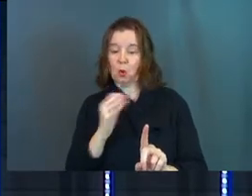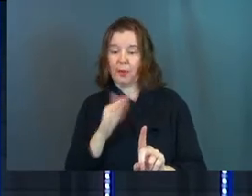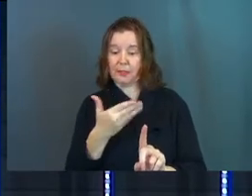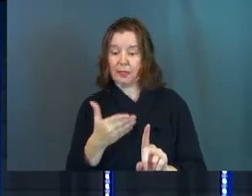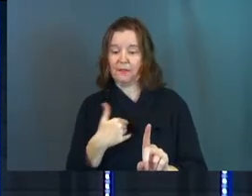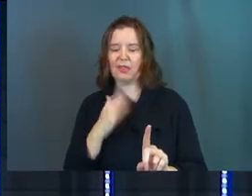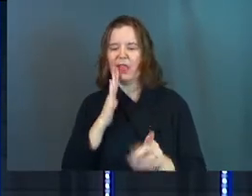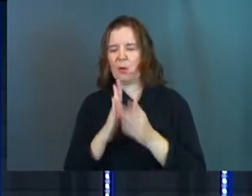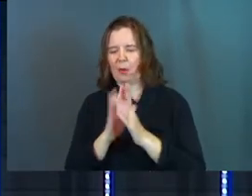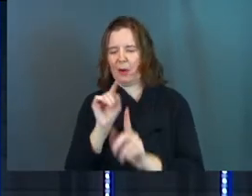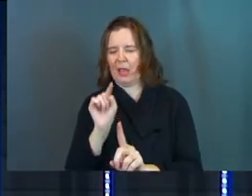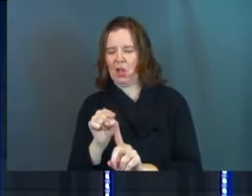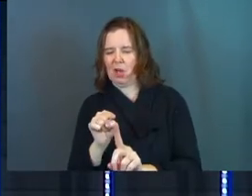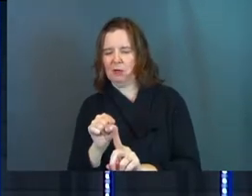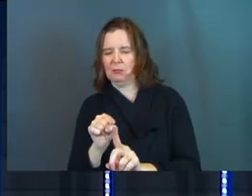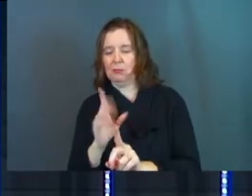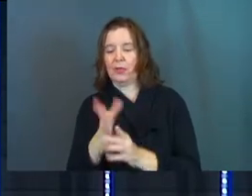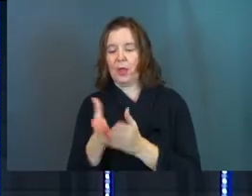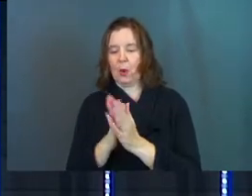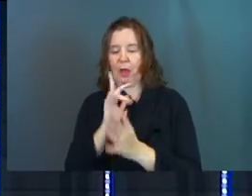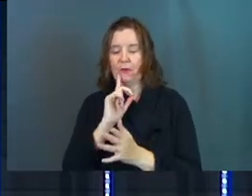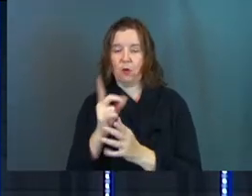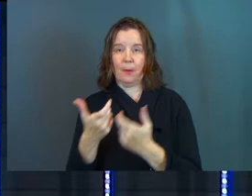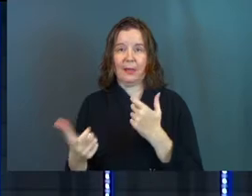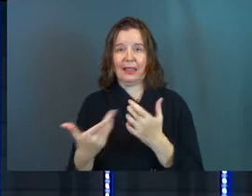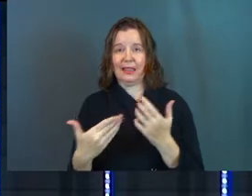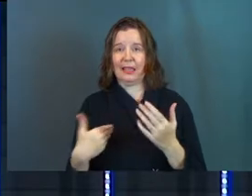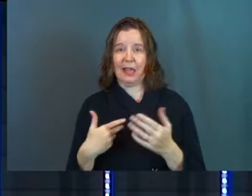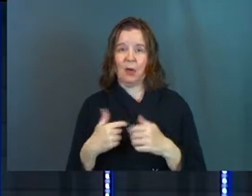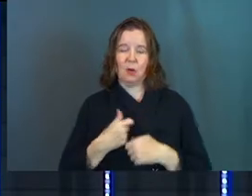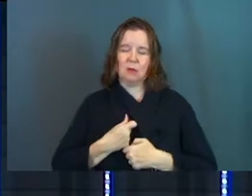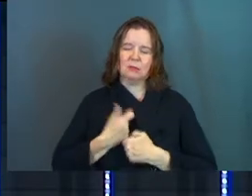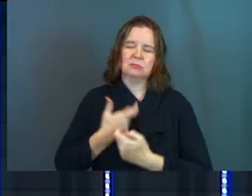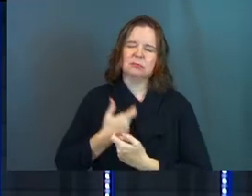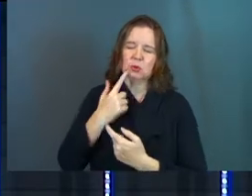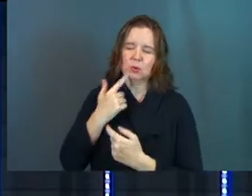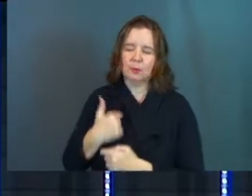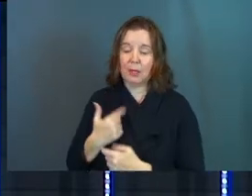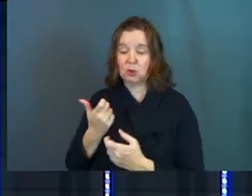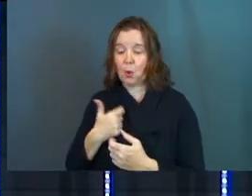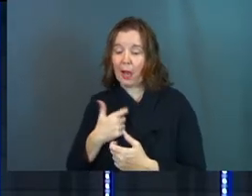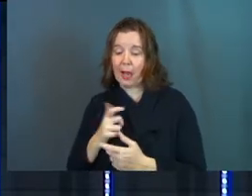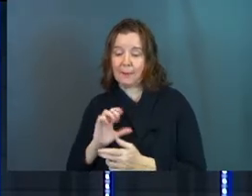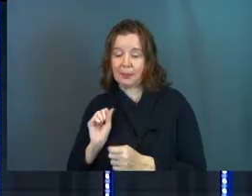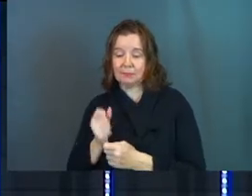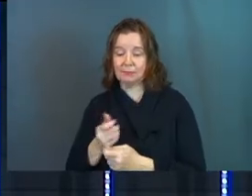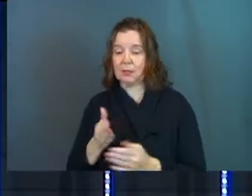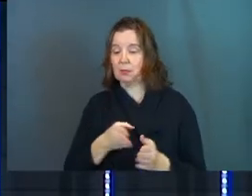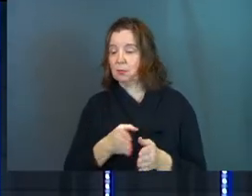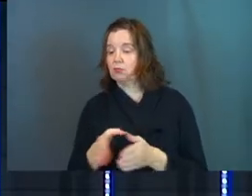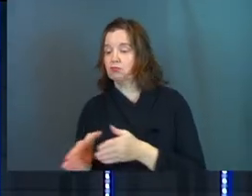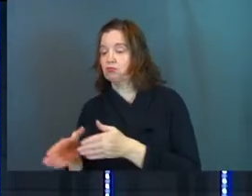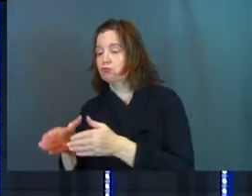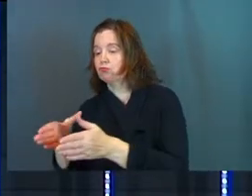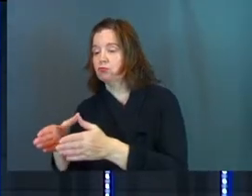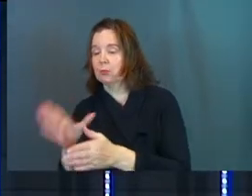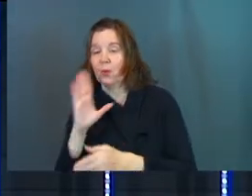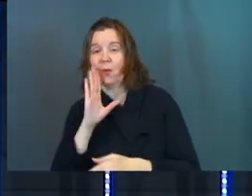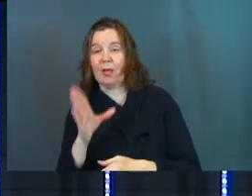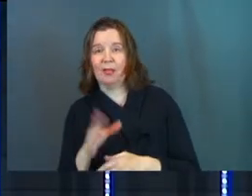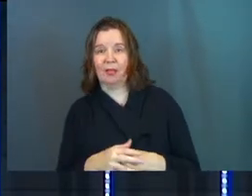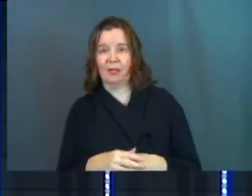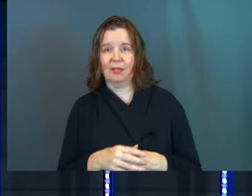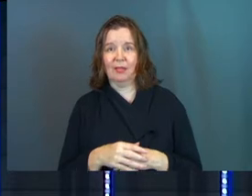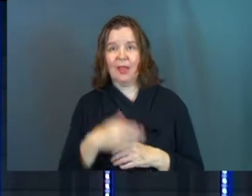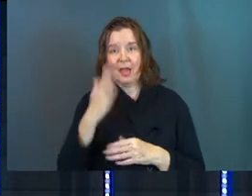do all this stuff. They're going to pray right here and they're going to ask for big things and they're going to pour their heart out to me. And so I'm going to take them this way over here.